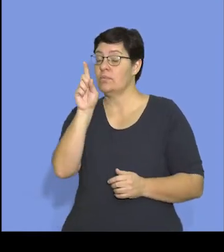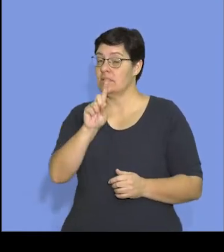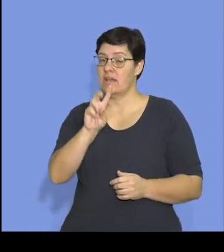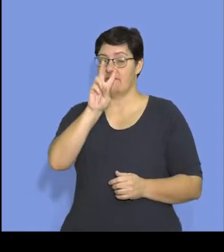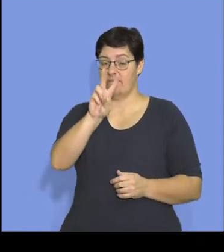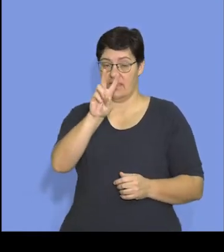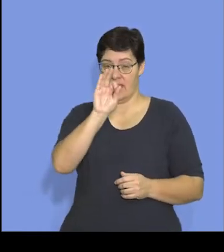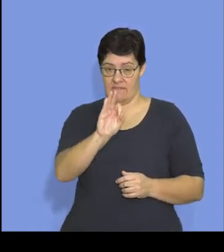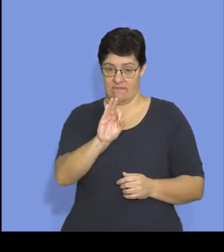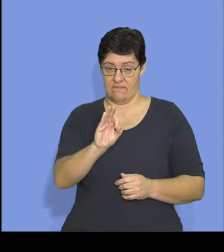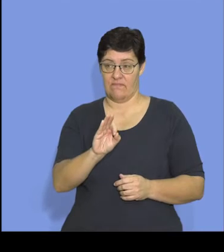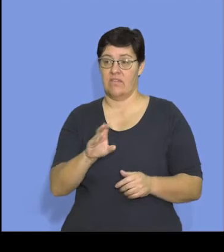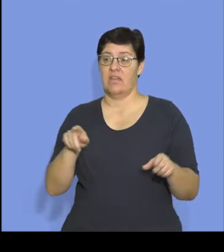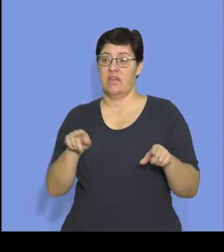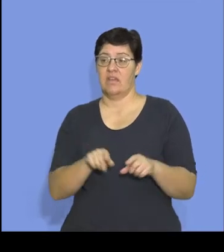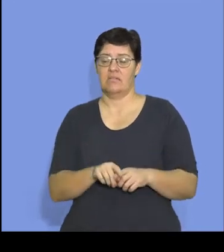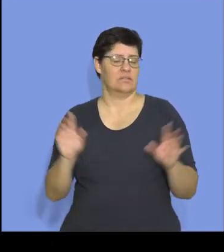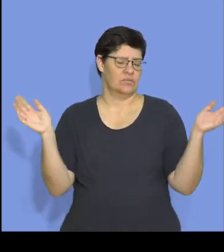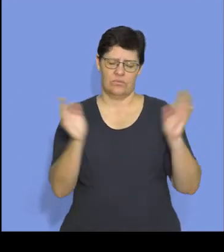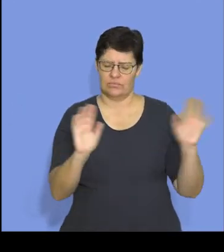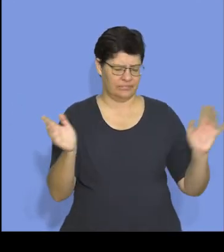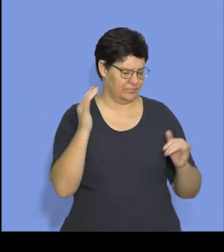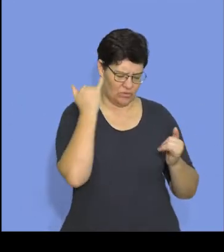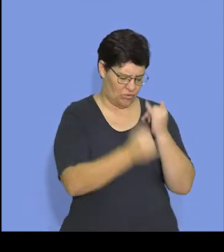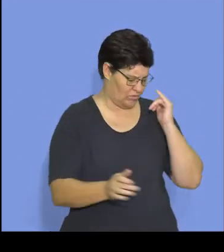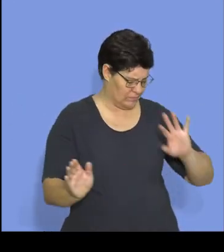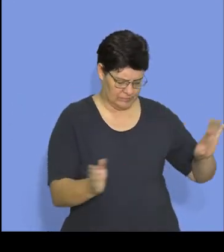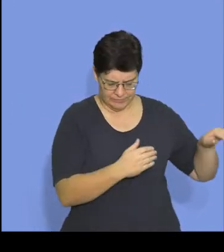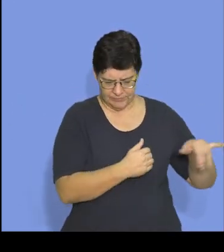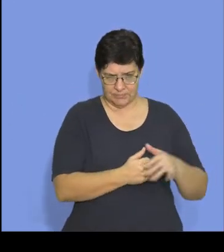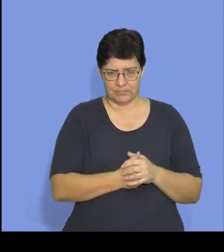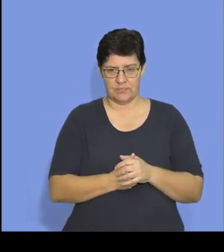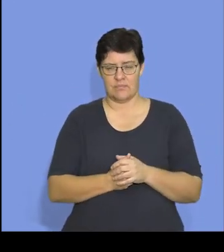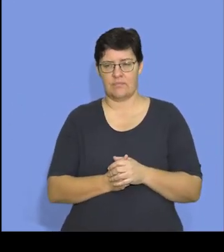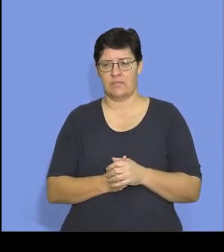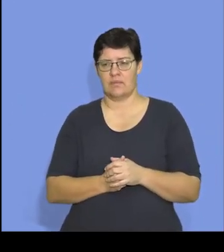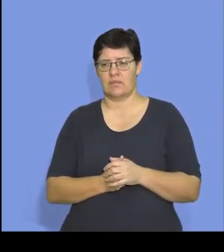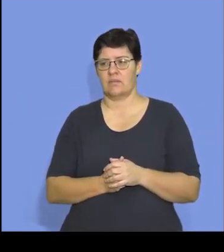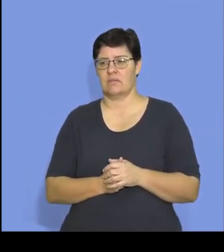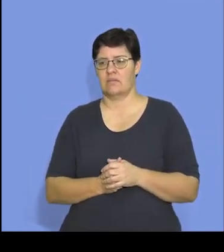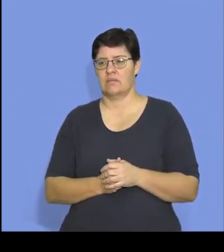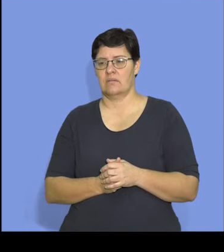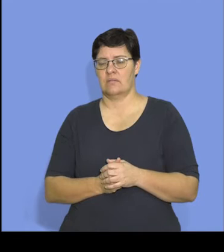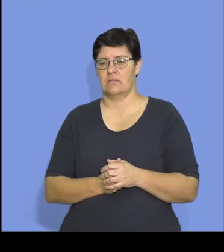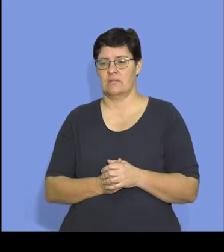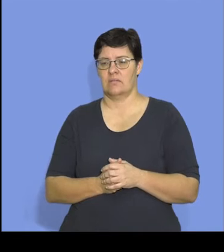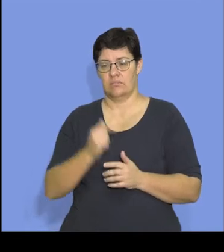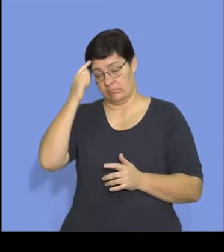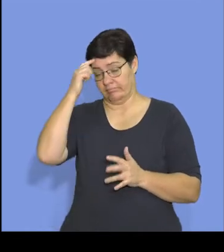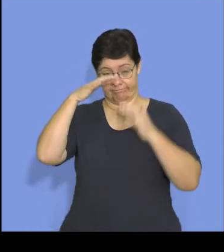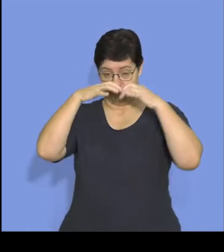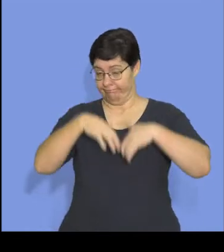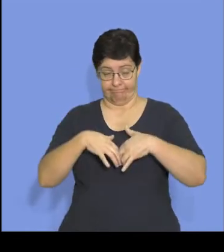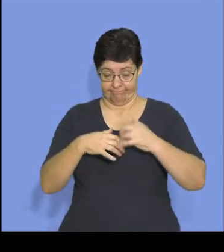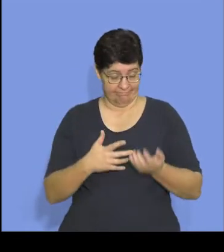equals VI. Oh, no, we're not using that one. Again, apparently my brain has gone on strike.